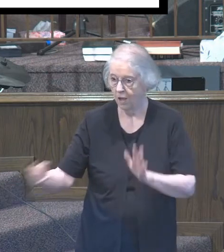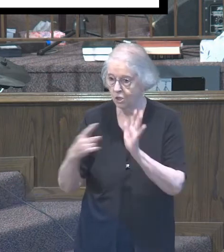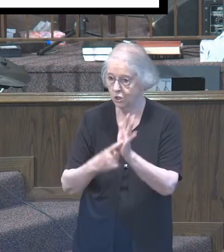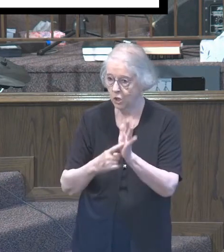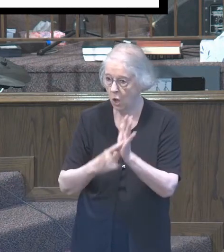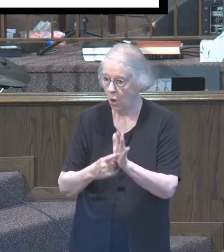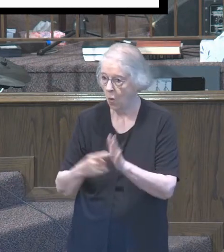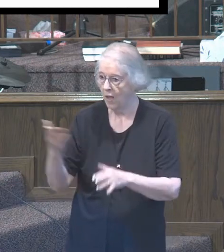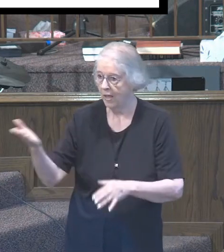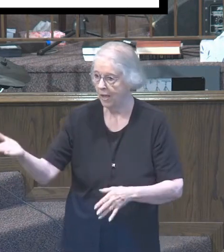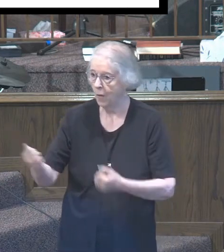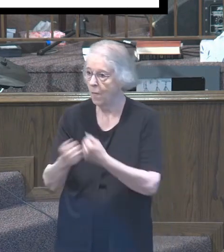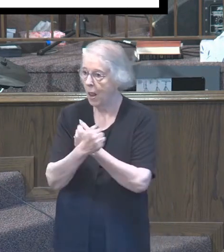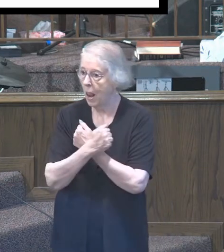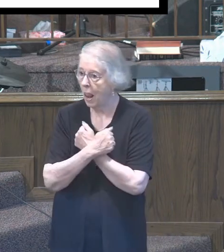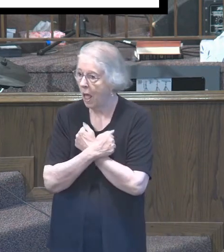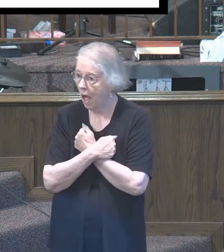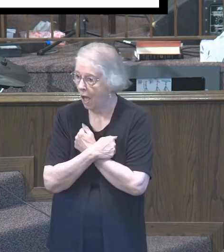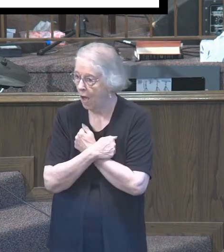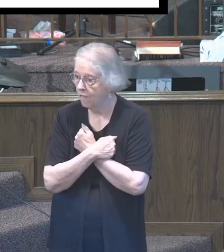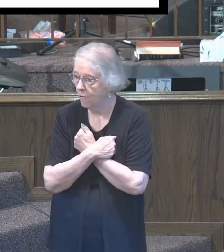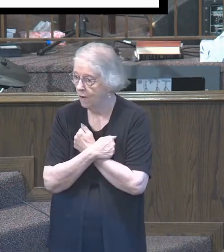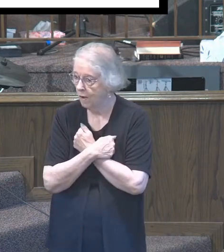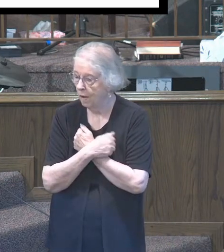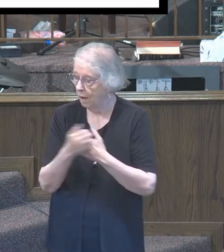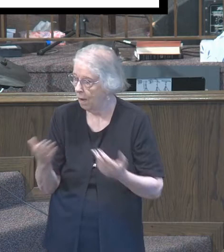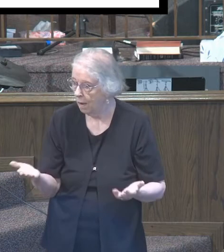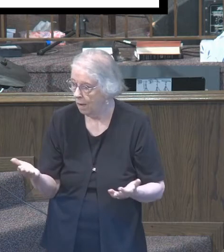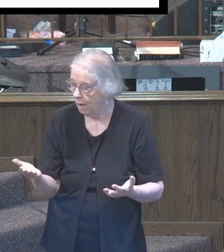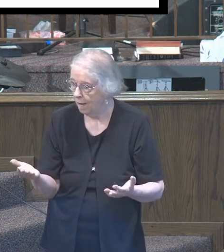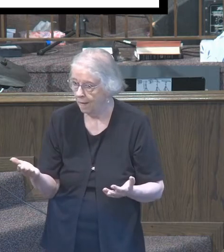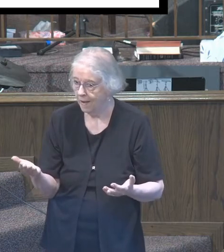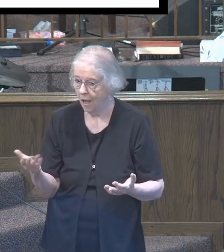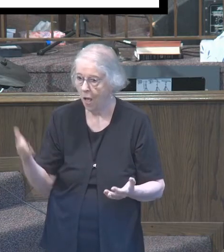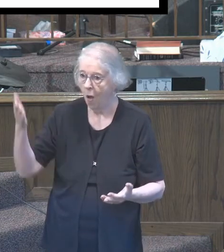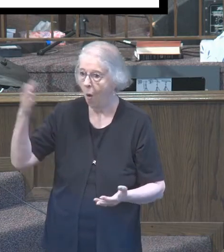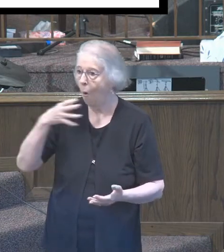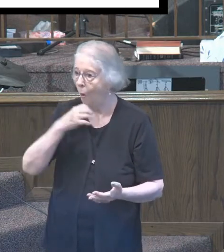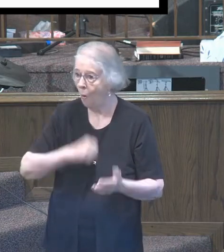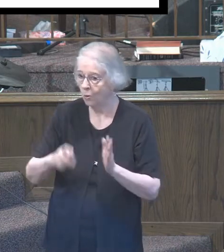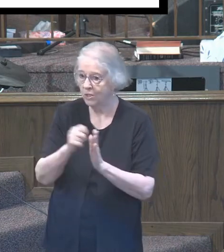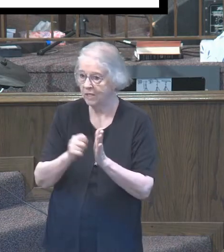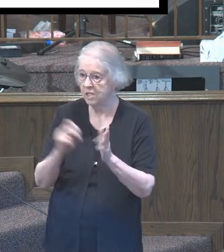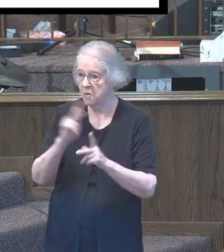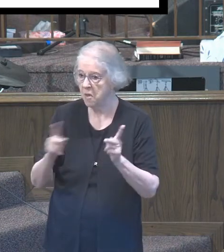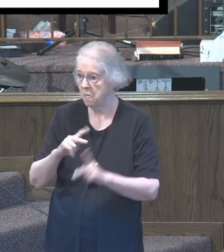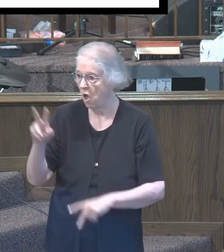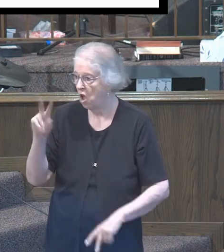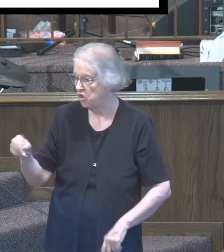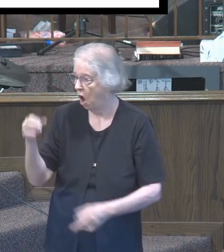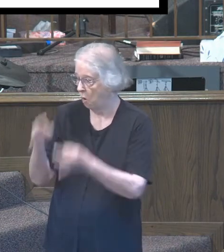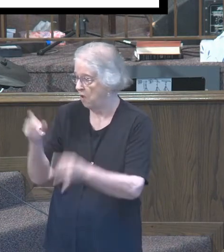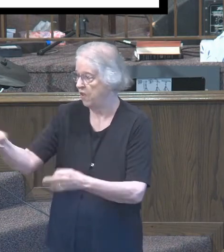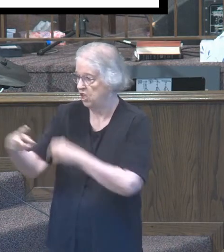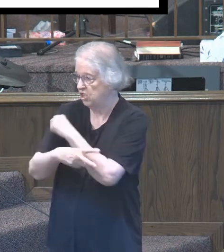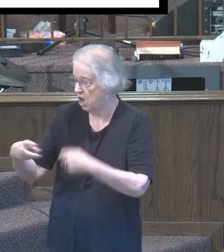enemy. I'm challenging that. I'm telling you to love your enemies. Let them bring out the